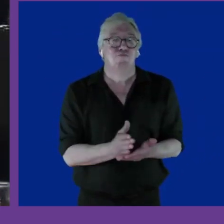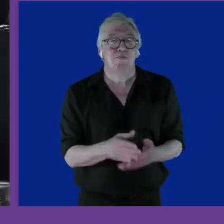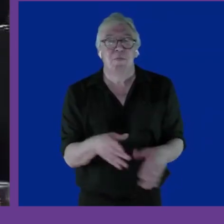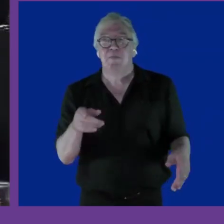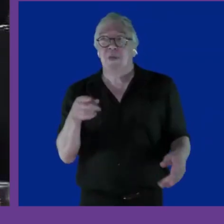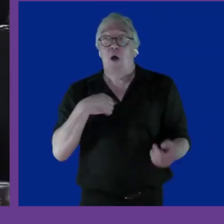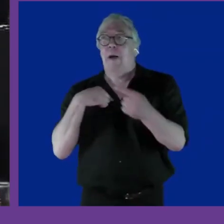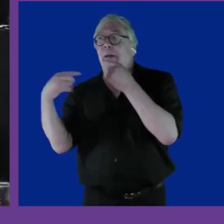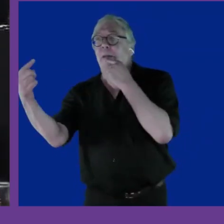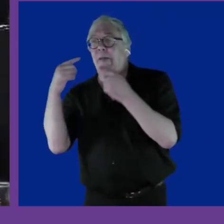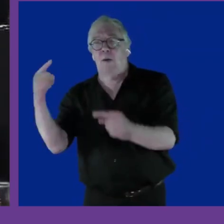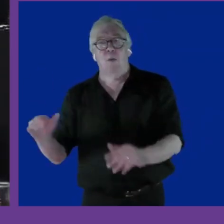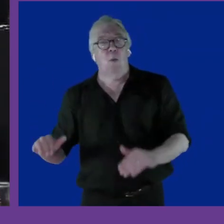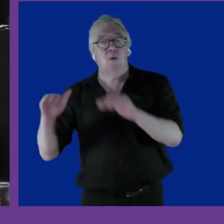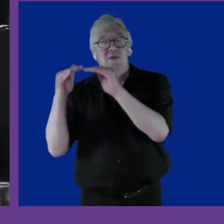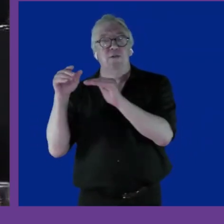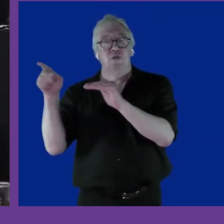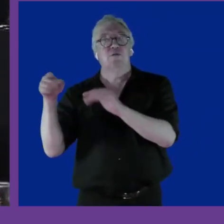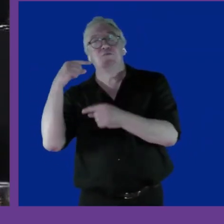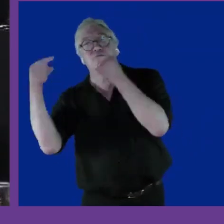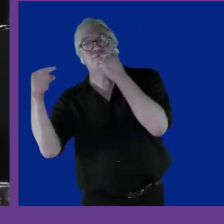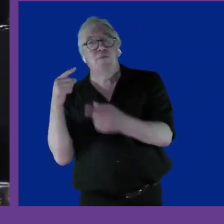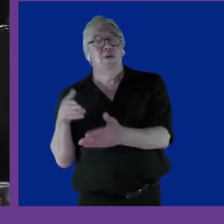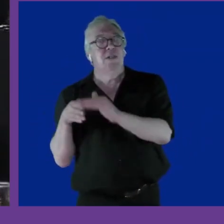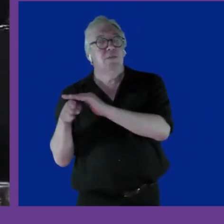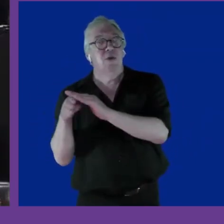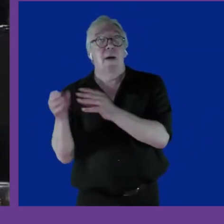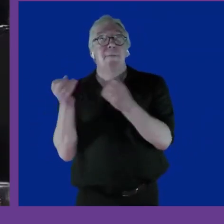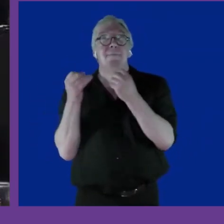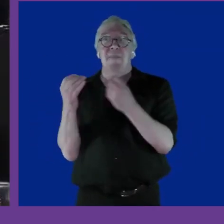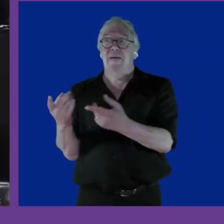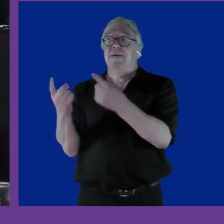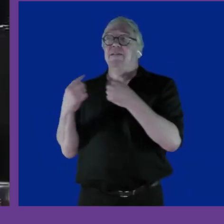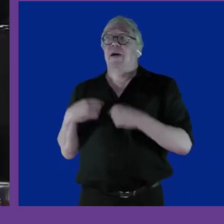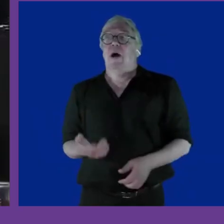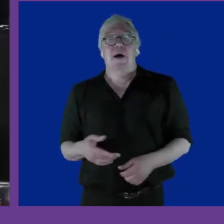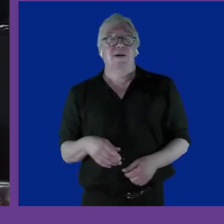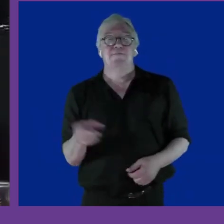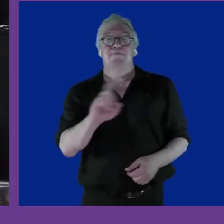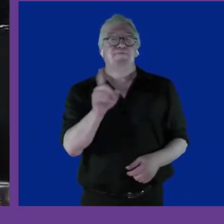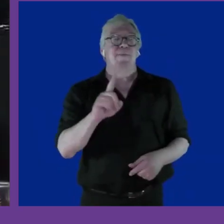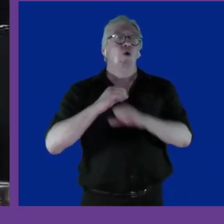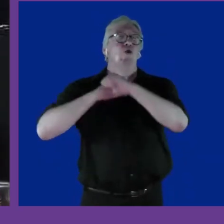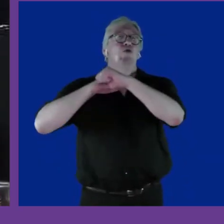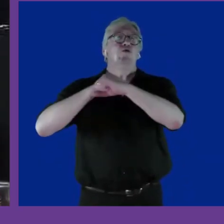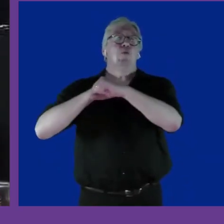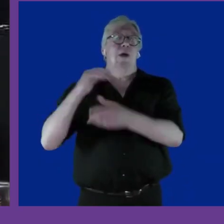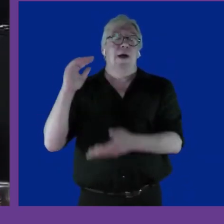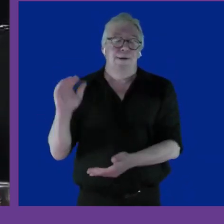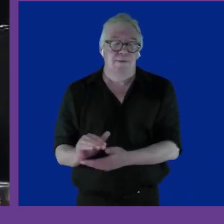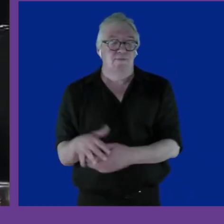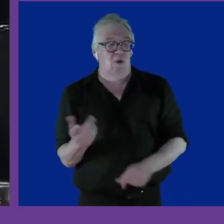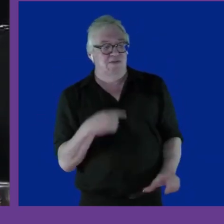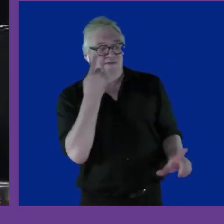about accessibility, very often the arguments come up like this makes this less secure, or this makes this